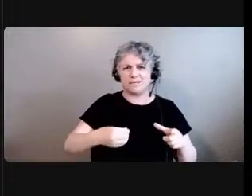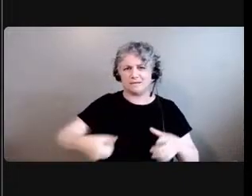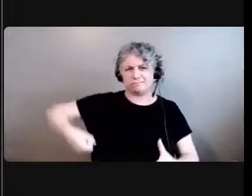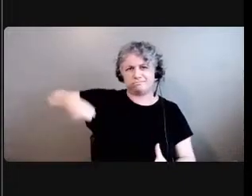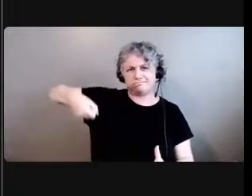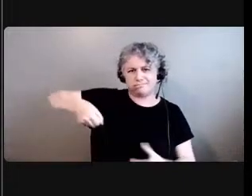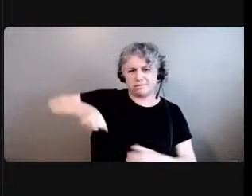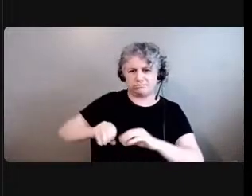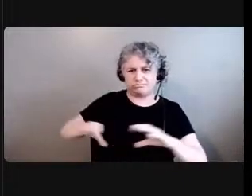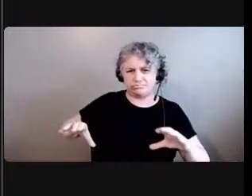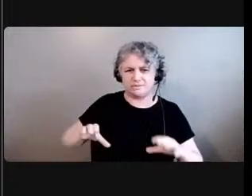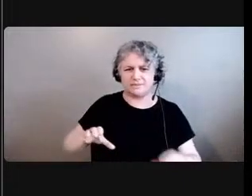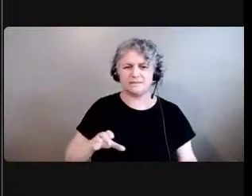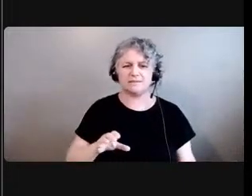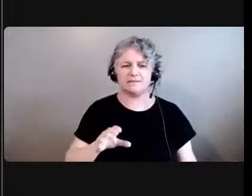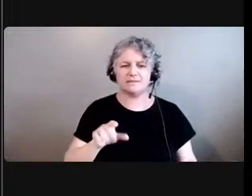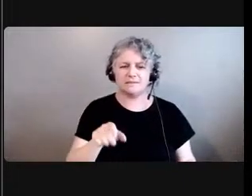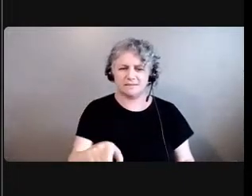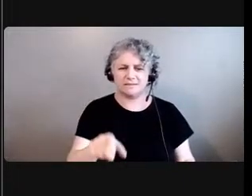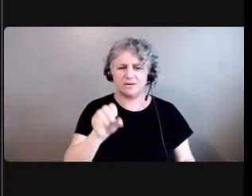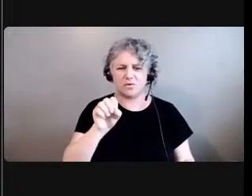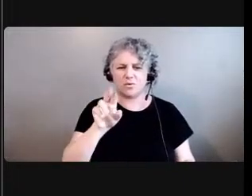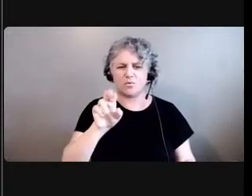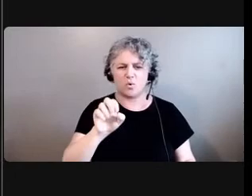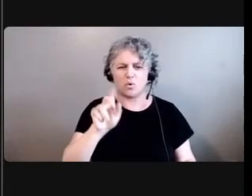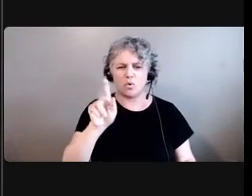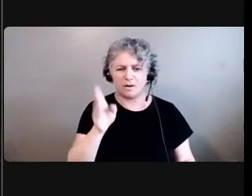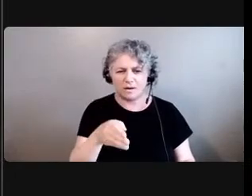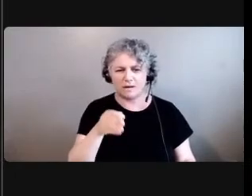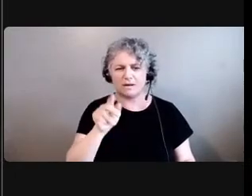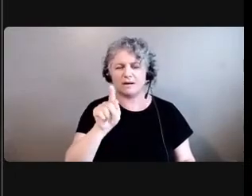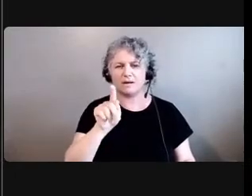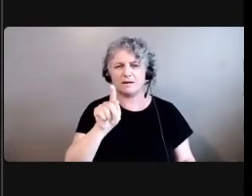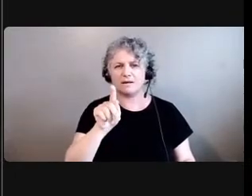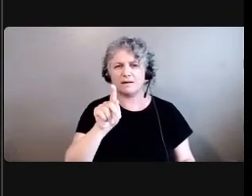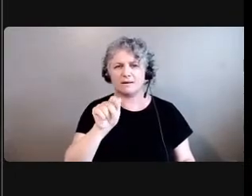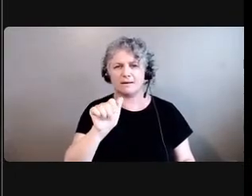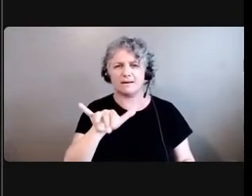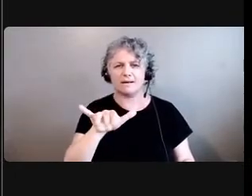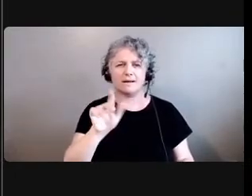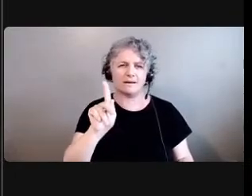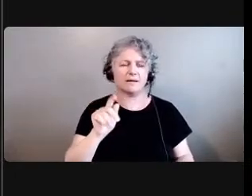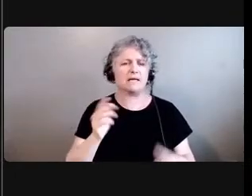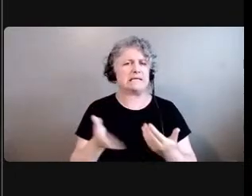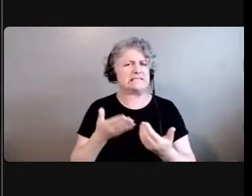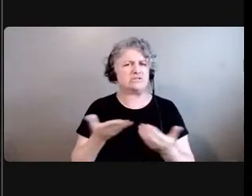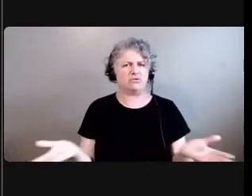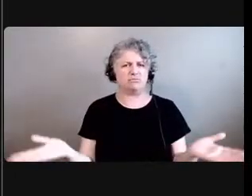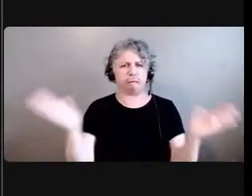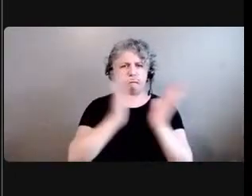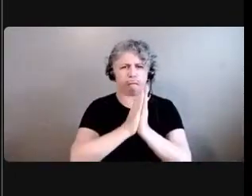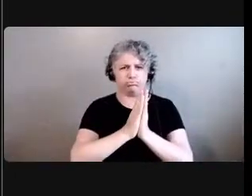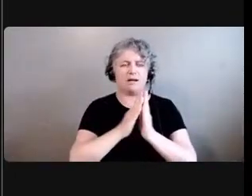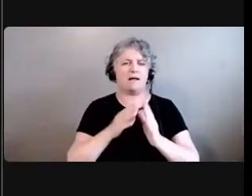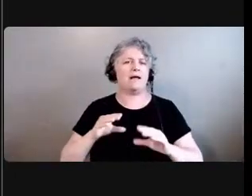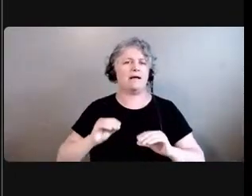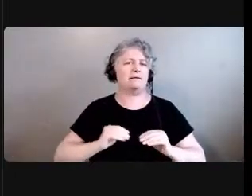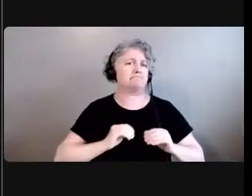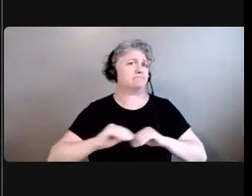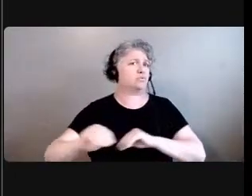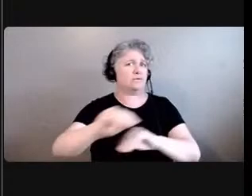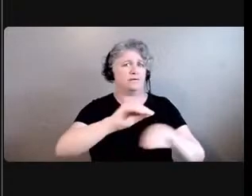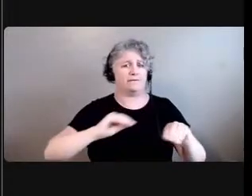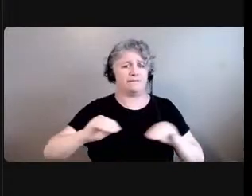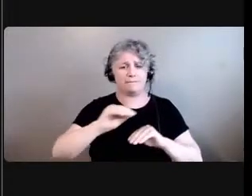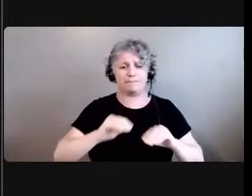Oru kayak. It's a foldable, lightweight, and easy to transport kayak. It is equipped with a buckle closure system, adjustable